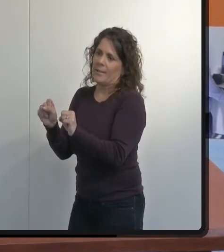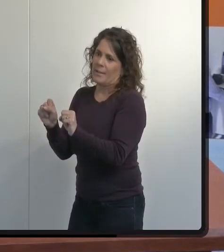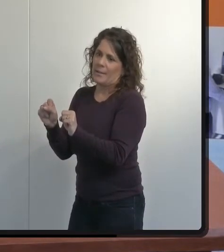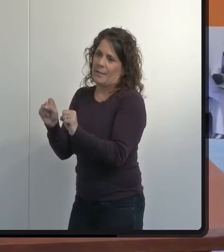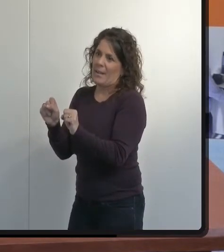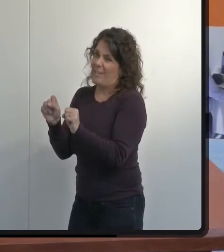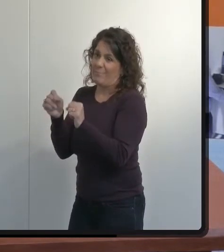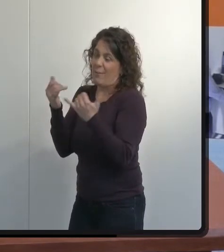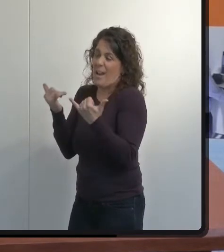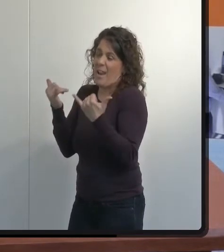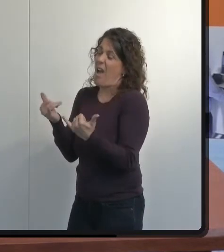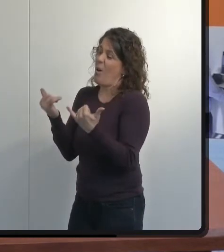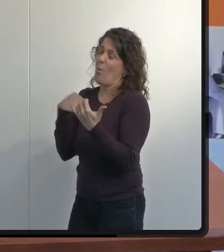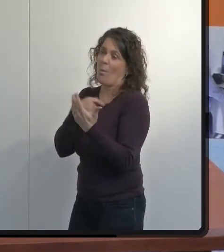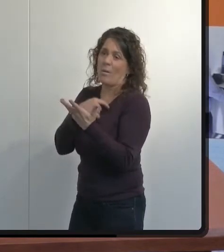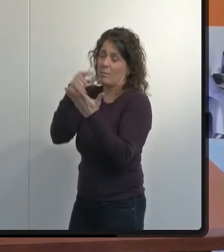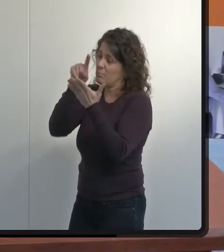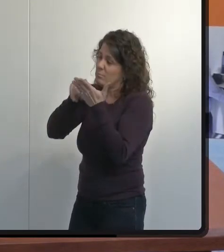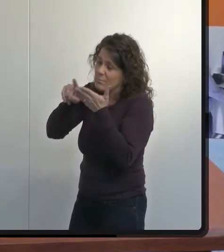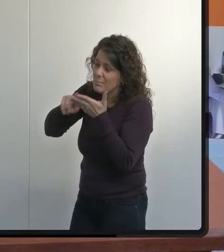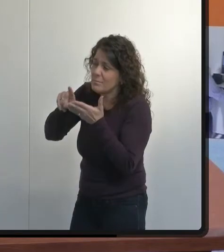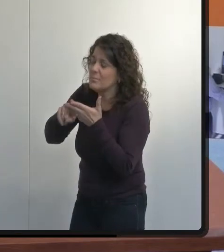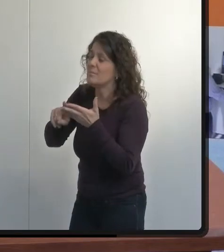the exploratory phase right now.